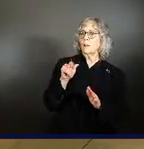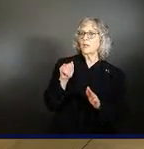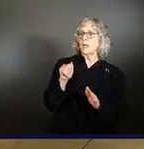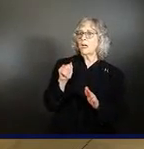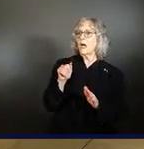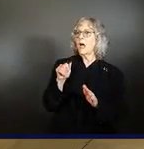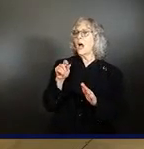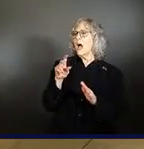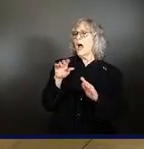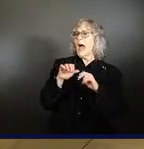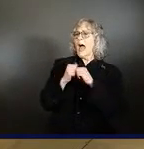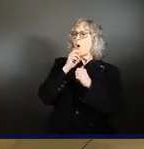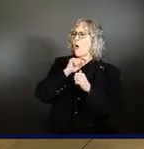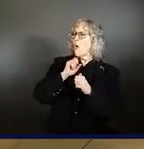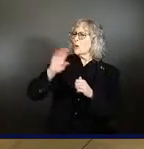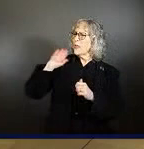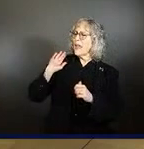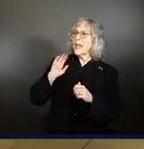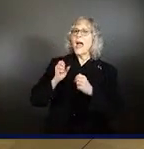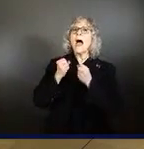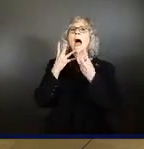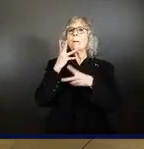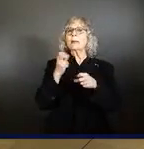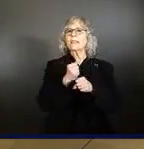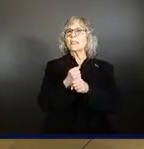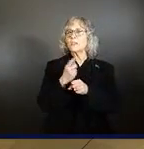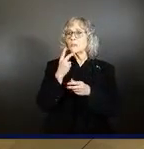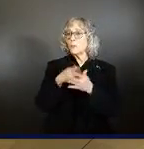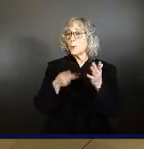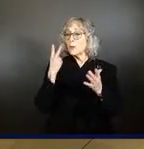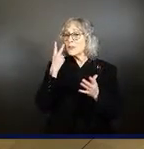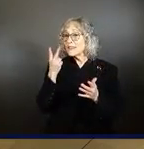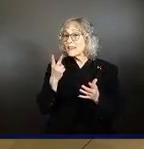many years ago did what we're seeing actually happen?